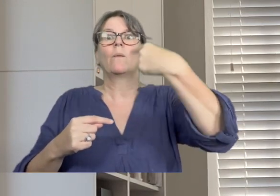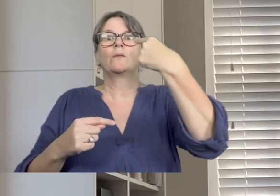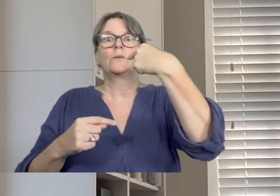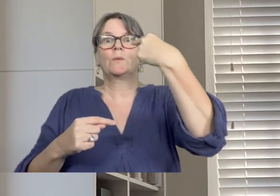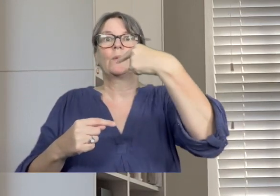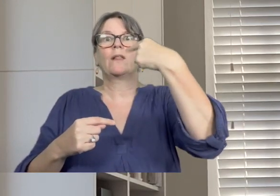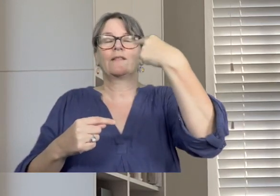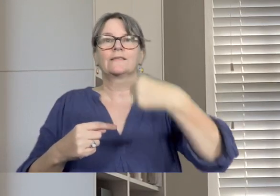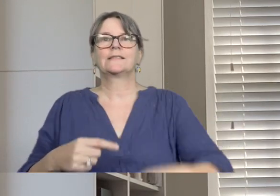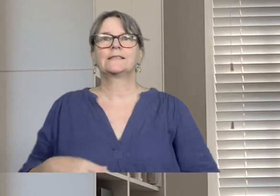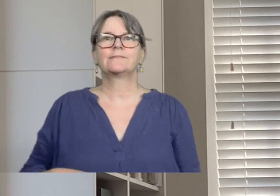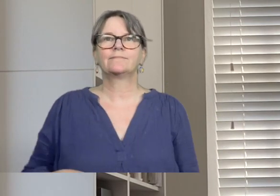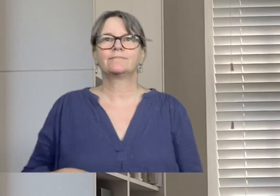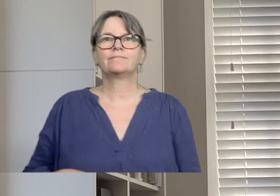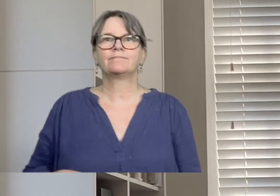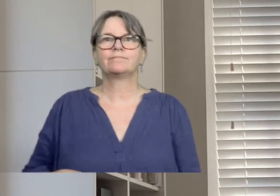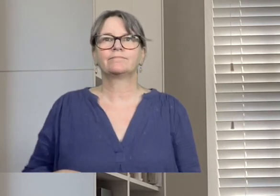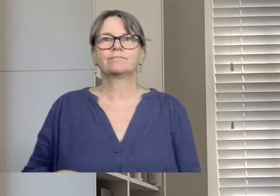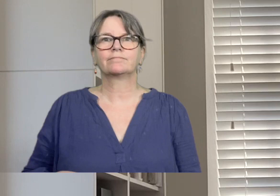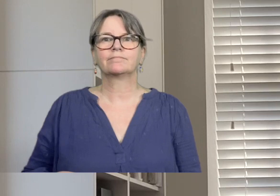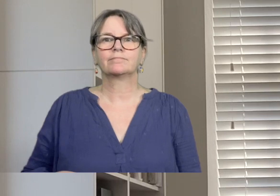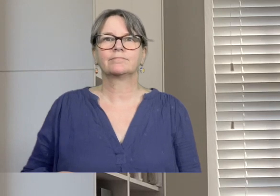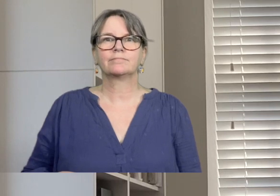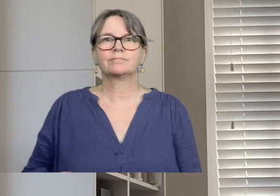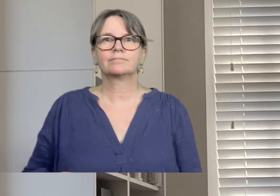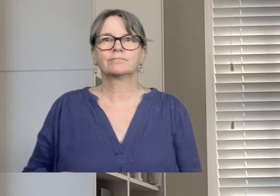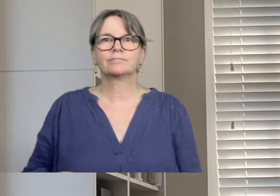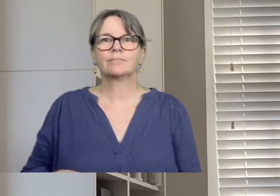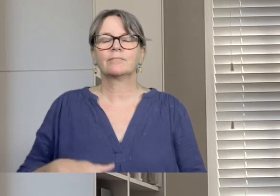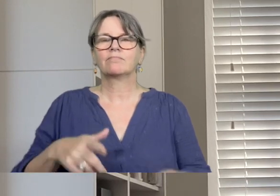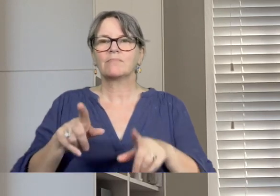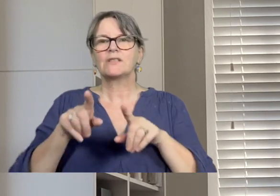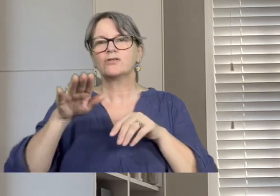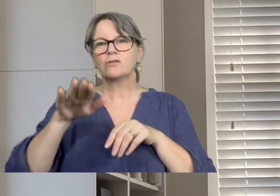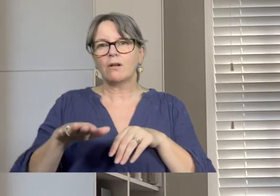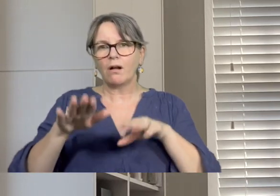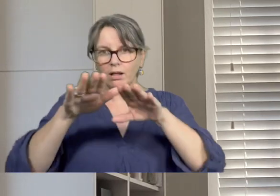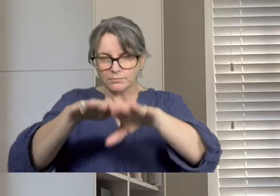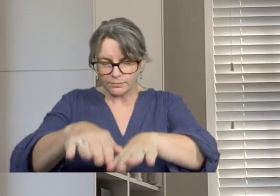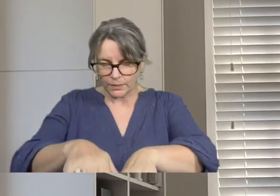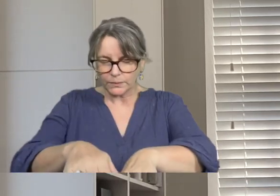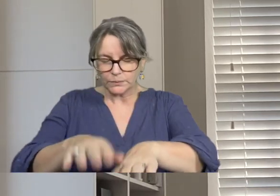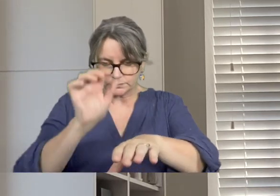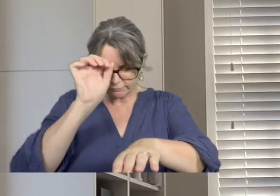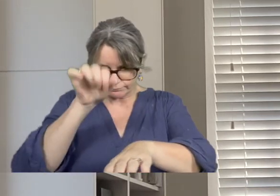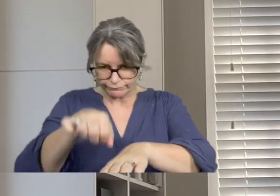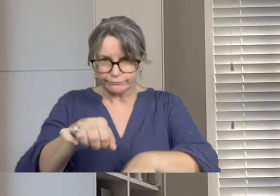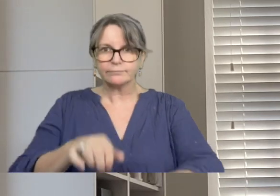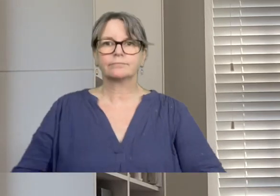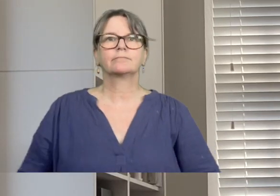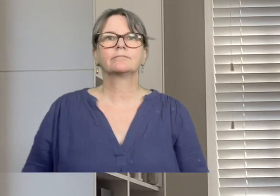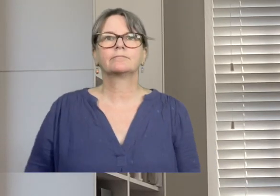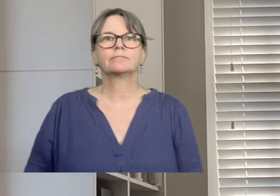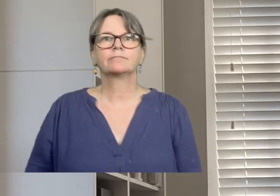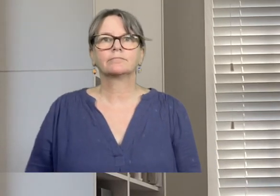one. 1, 2, 3. Child pose or down facing dog, whatever feels good for you.